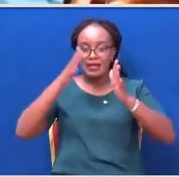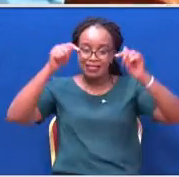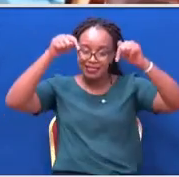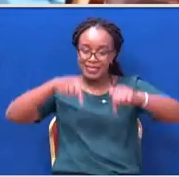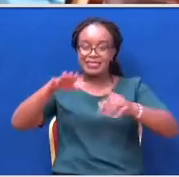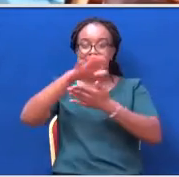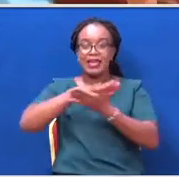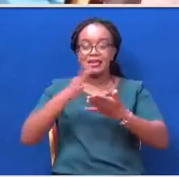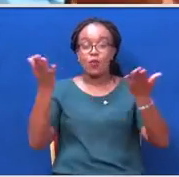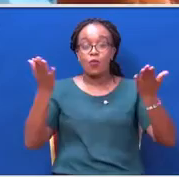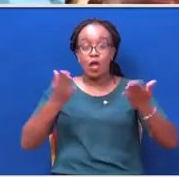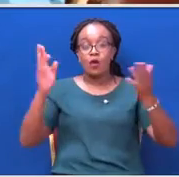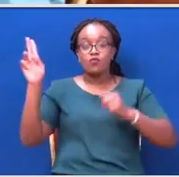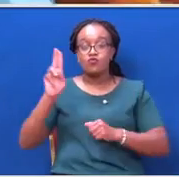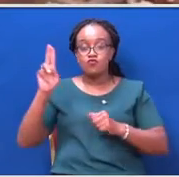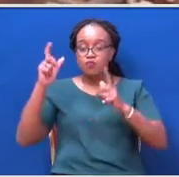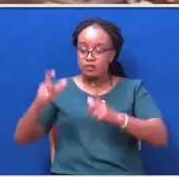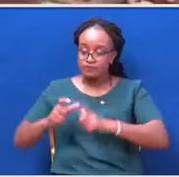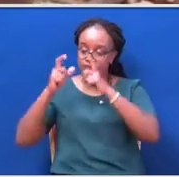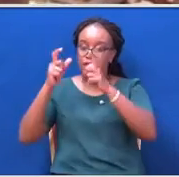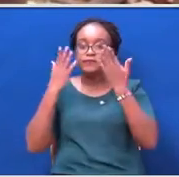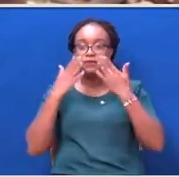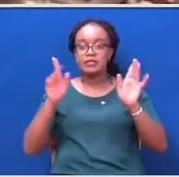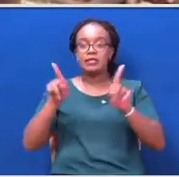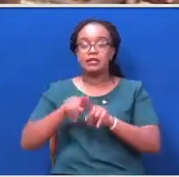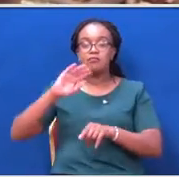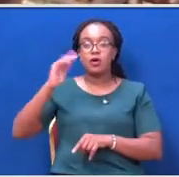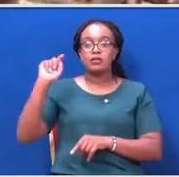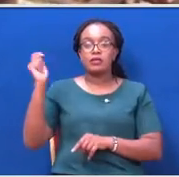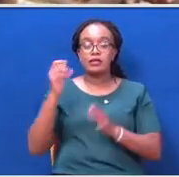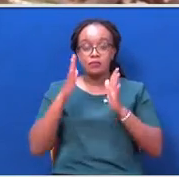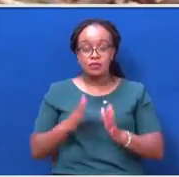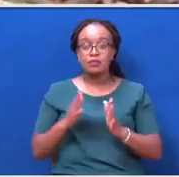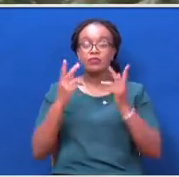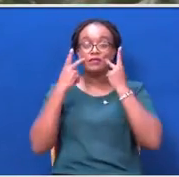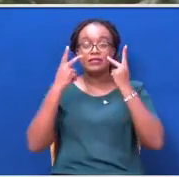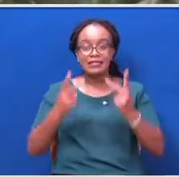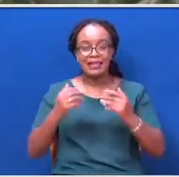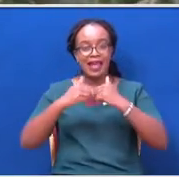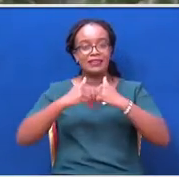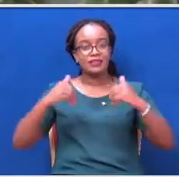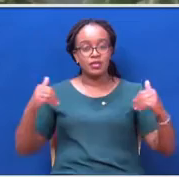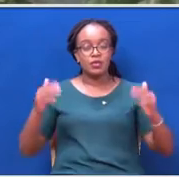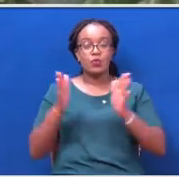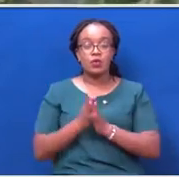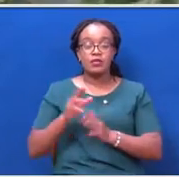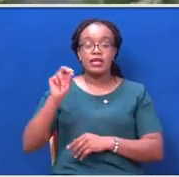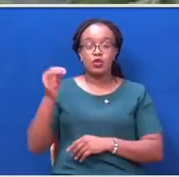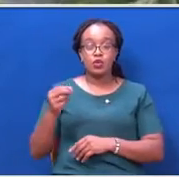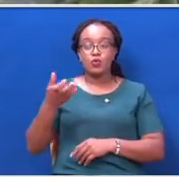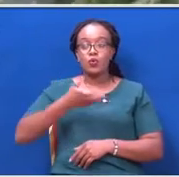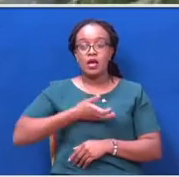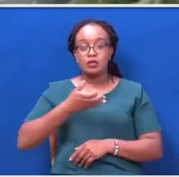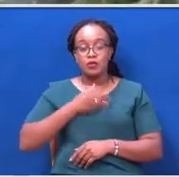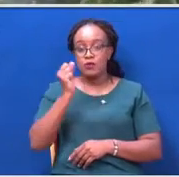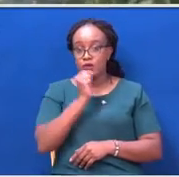where Uhuru was crowned as the Mount Kenya King. However, a major division is witnessed among the Gikuyu Council of